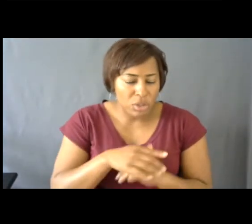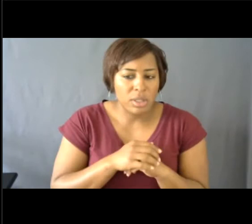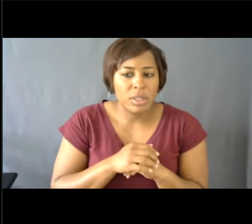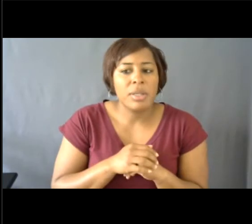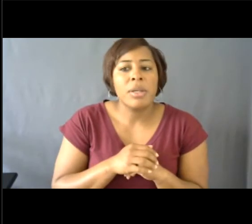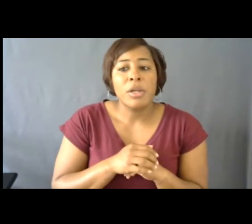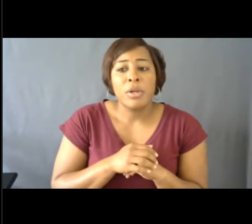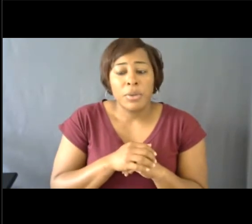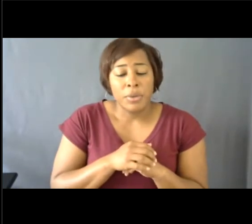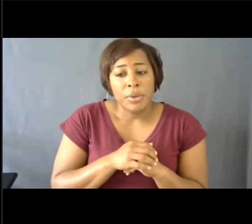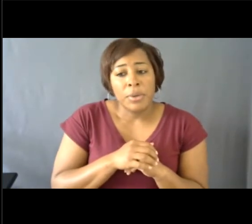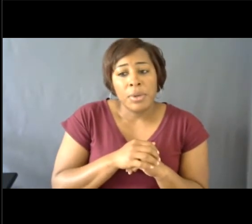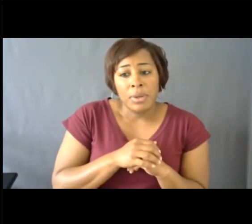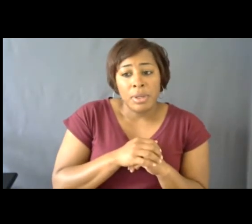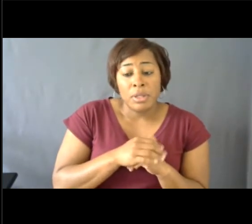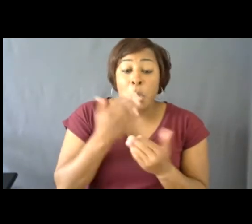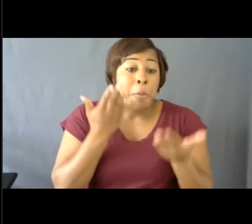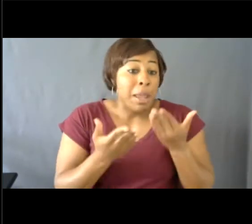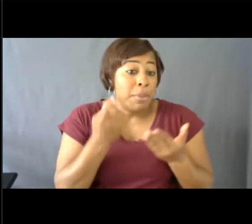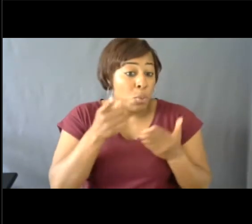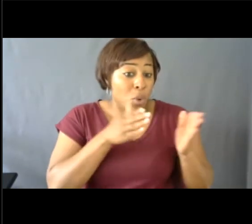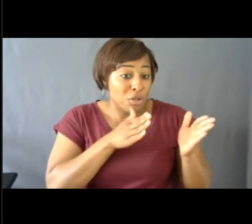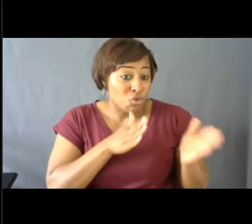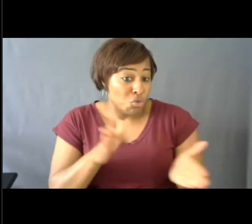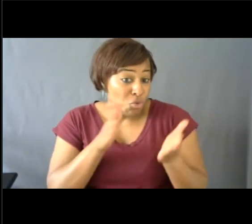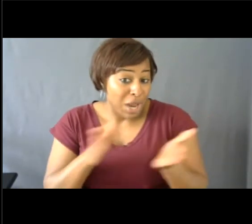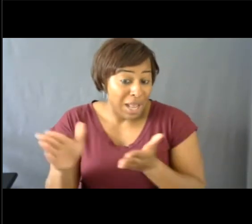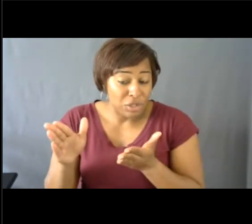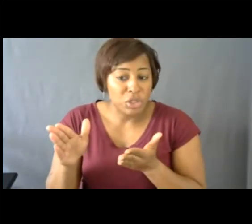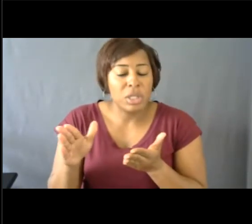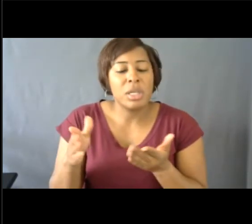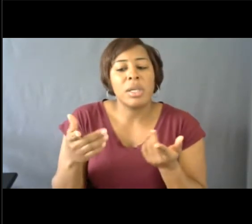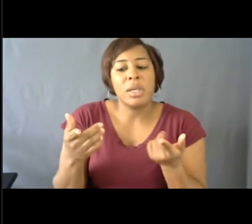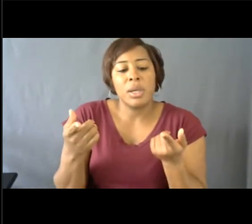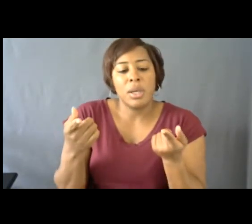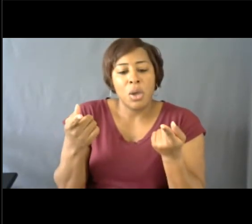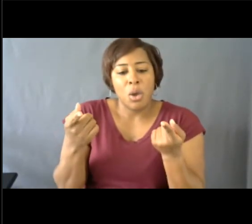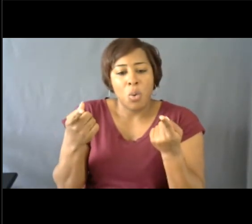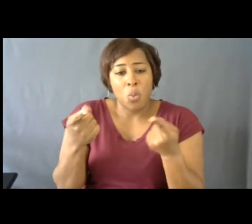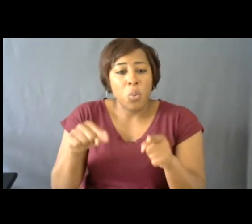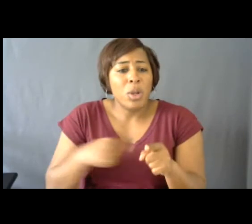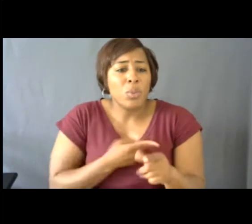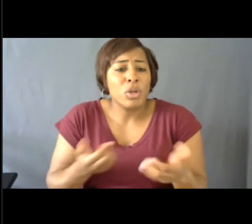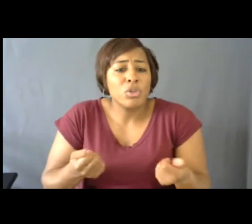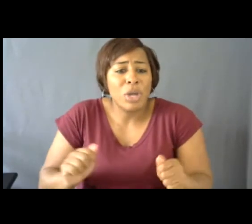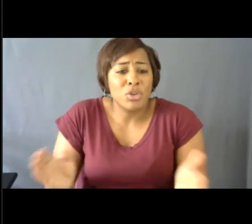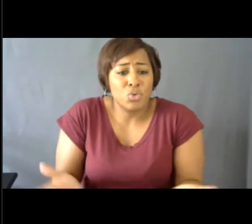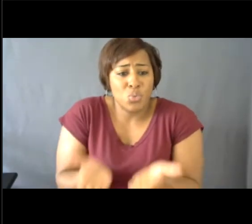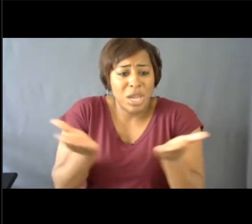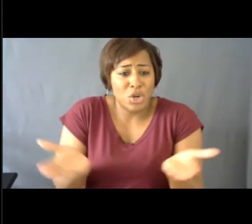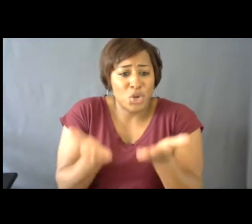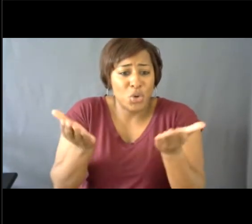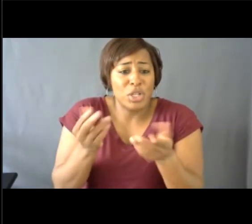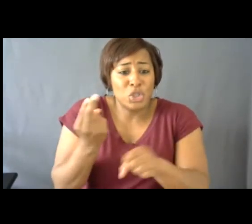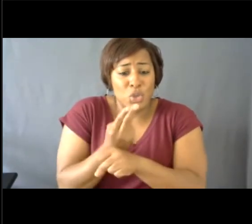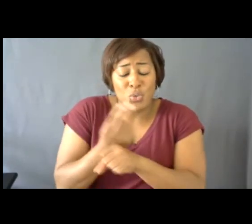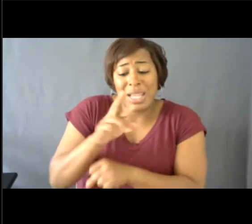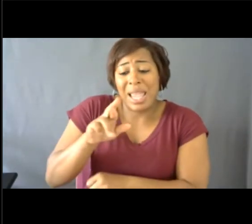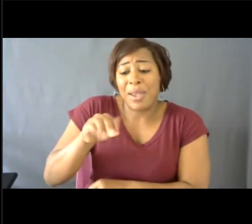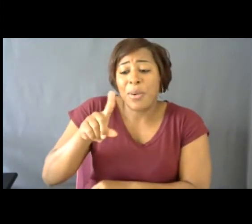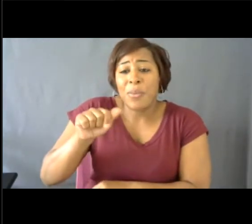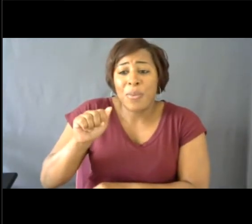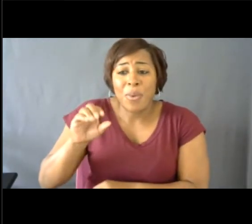be one thing where a strategy for us when we are pitching the use of weather radios as a notification device is not so much